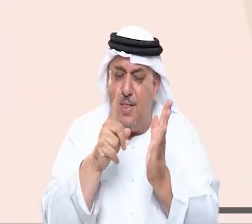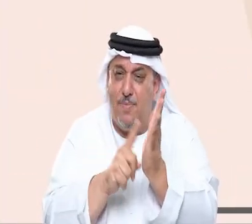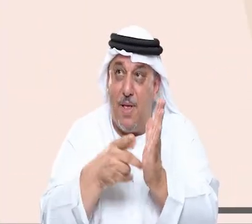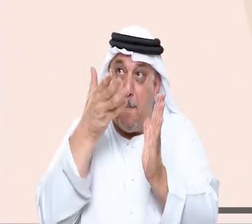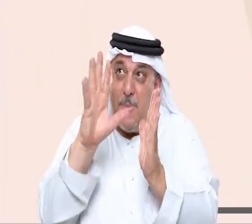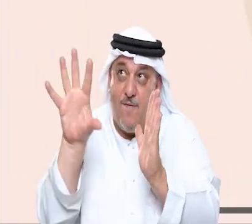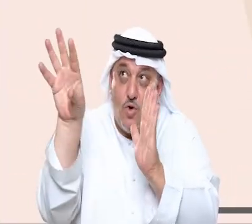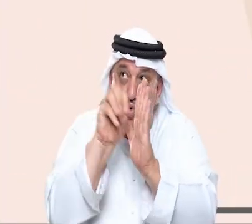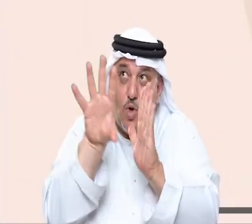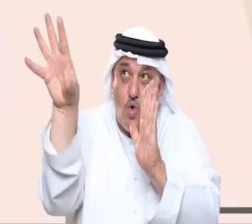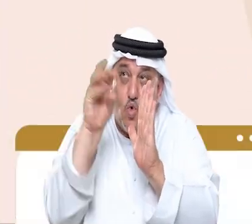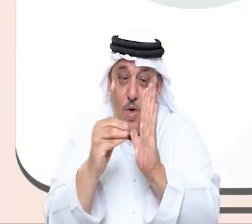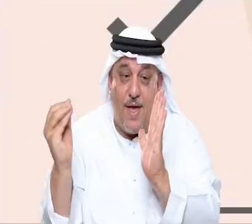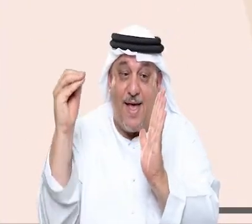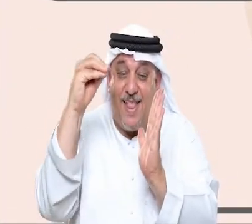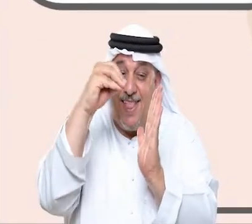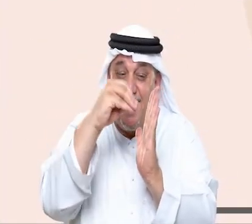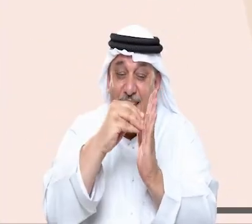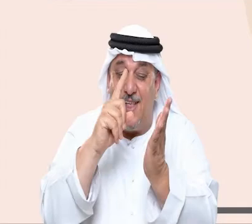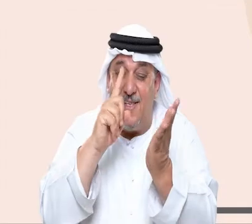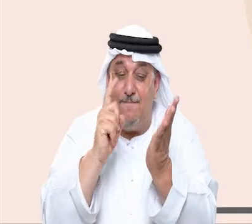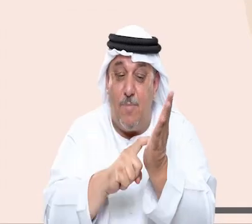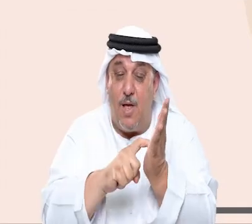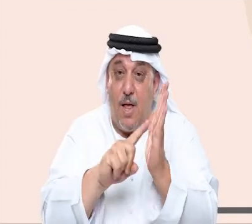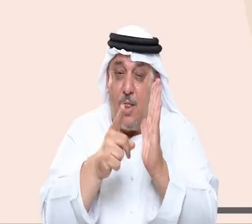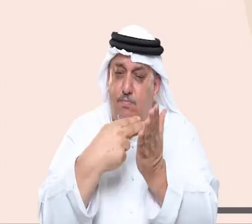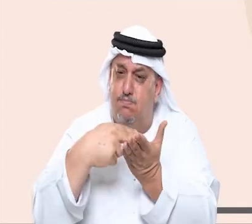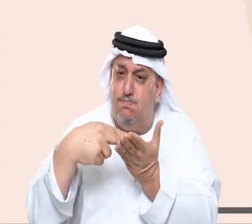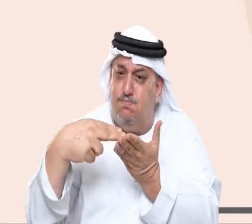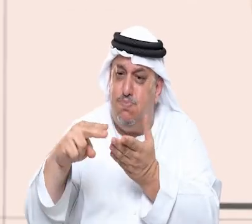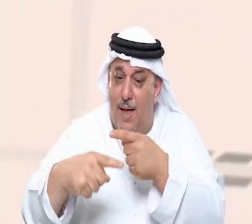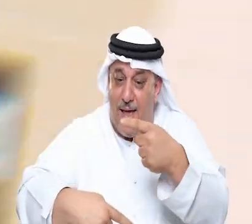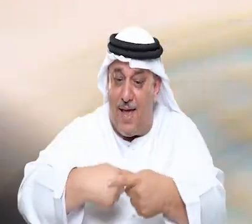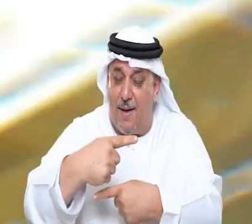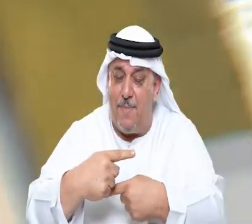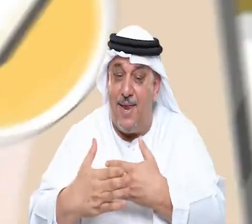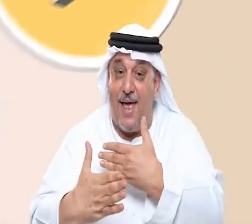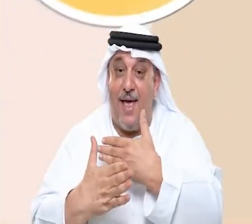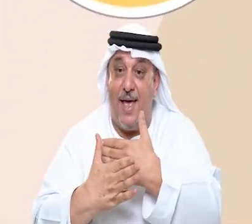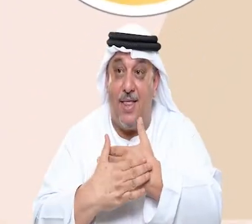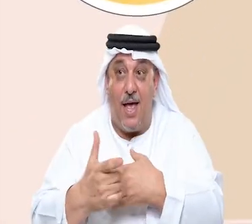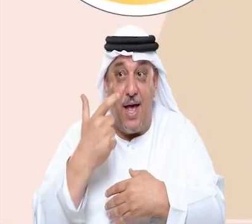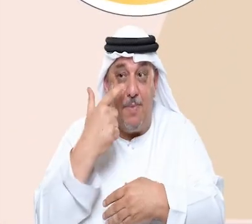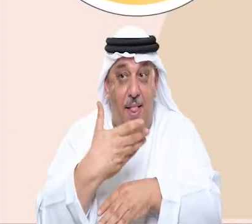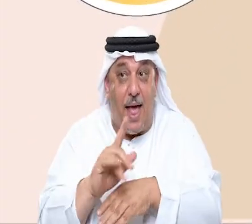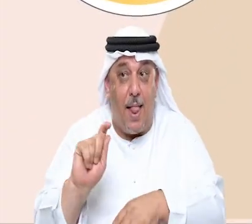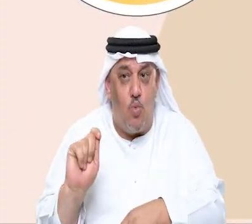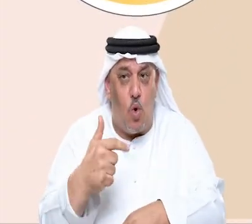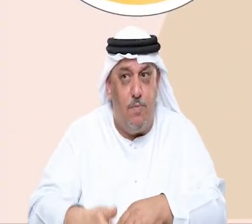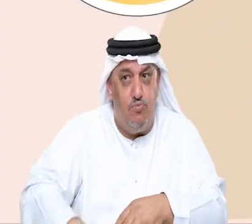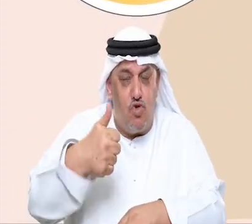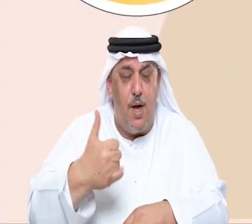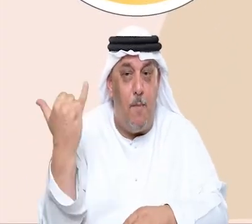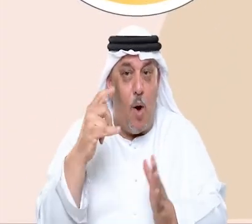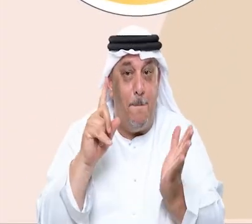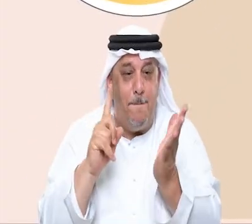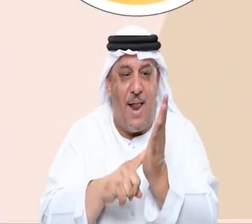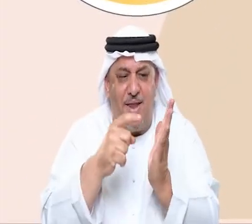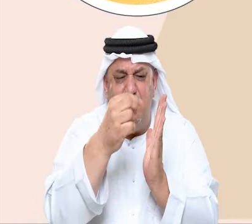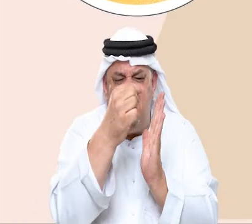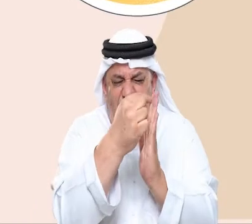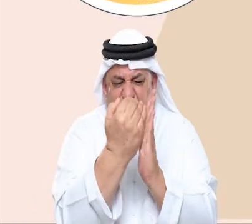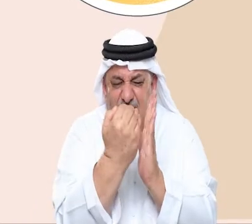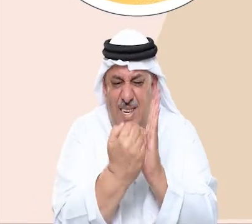Upload needed documents, then press on submit to complete the service. To avoid any delay, please make sure that your data entered